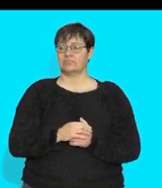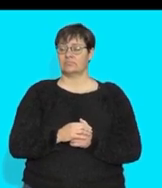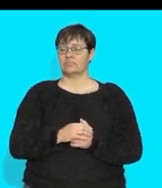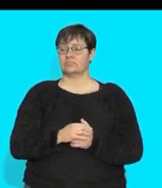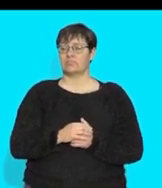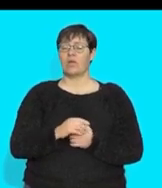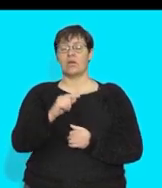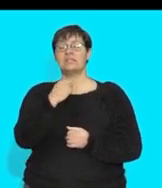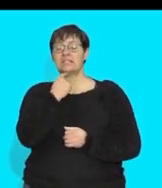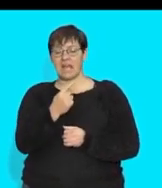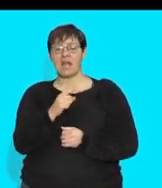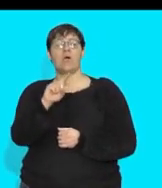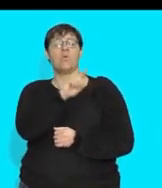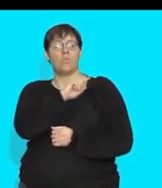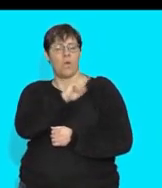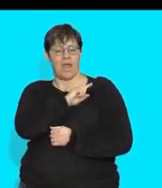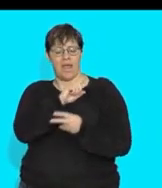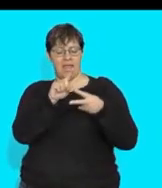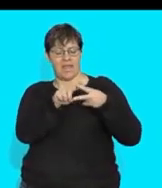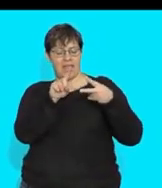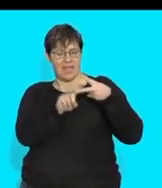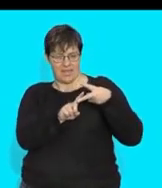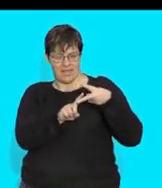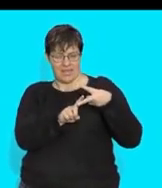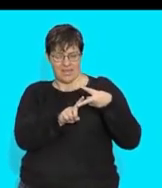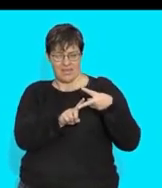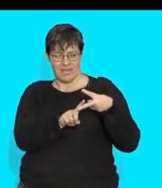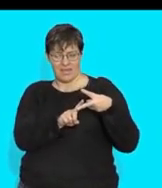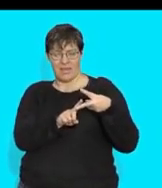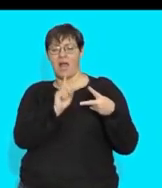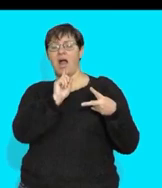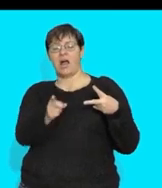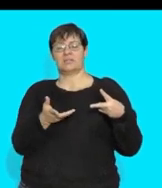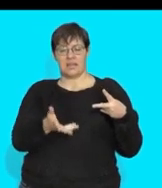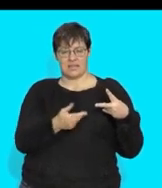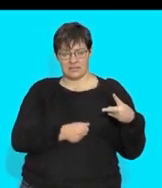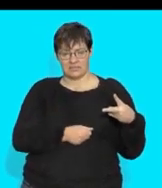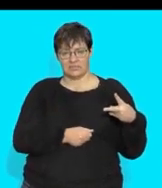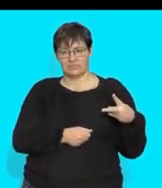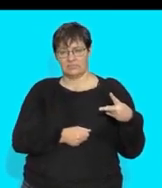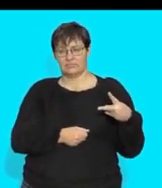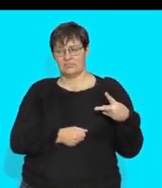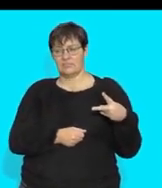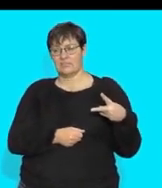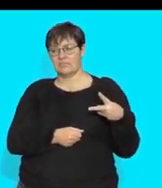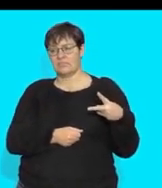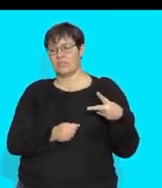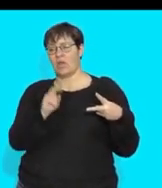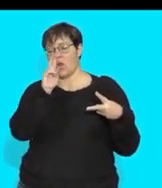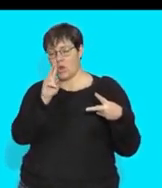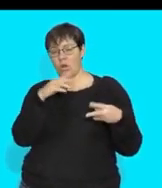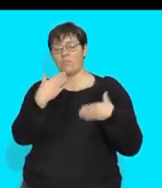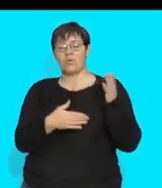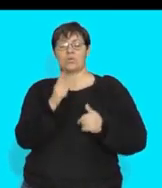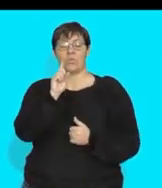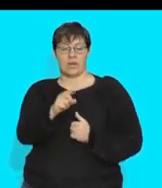give 2 reasons for your answer. So when we look at process 1, they wanted to